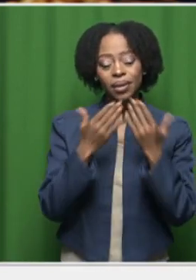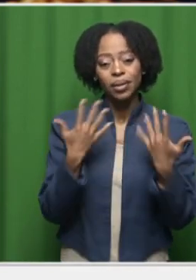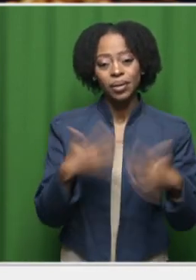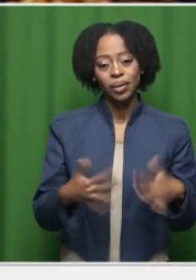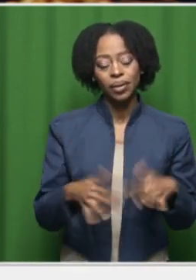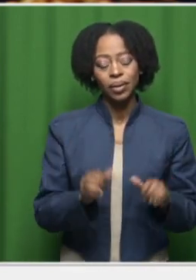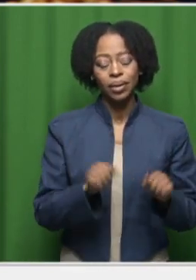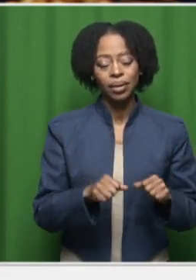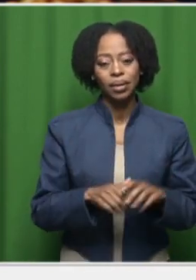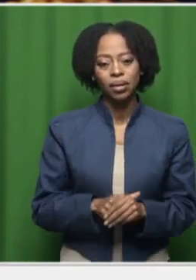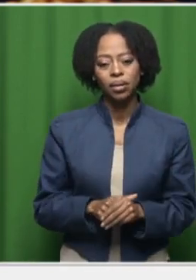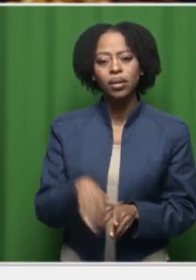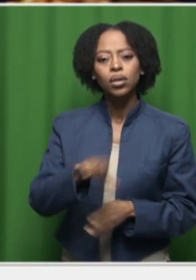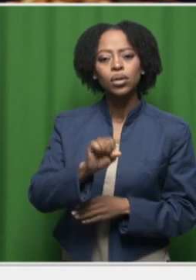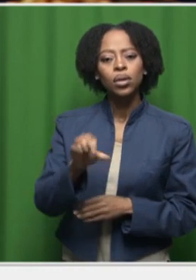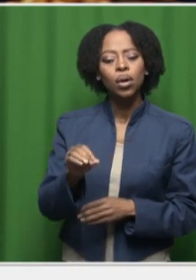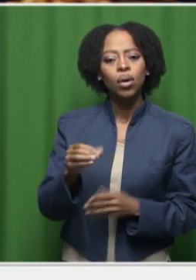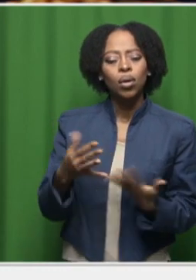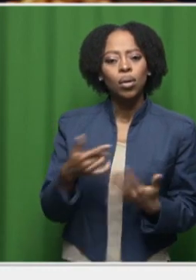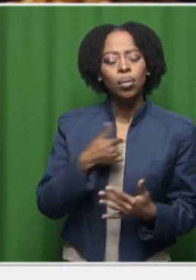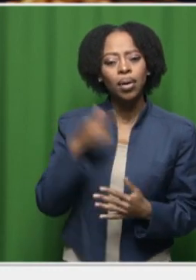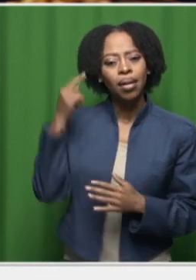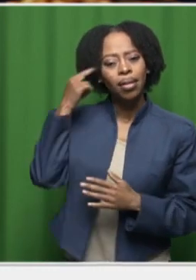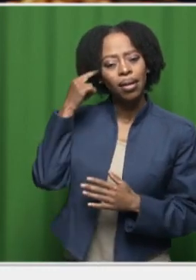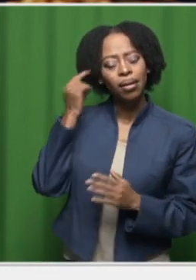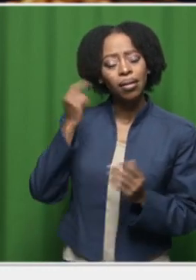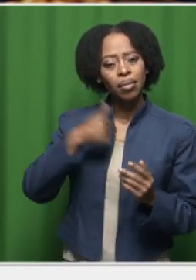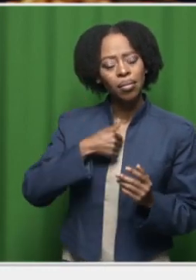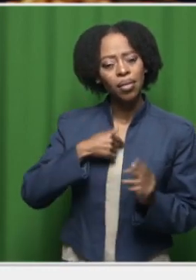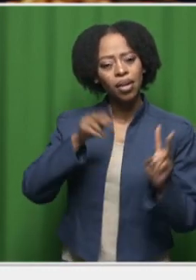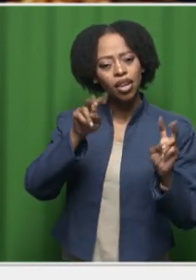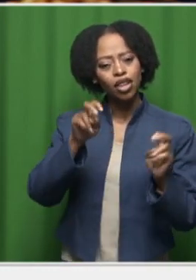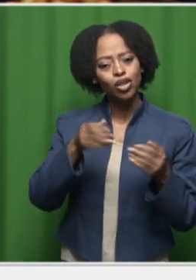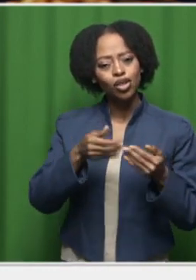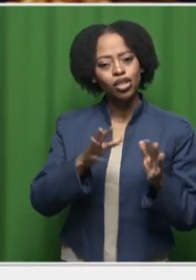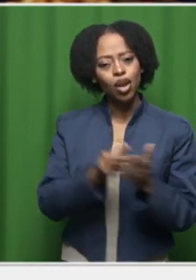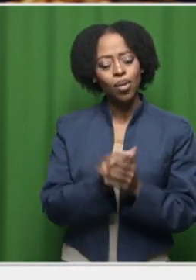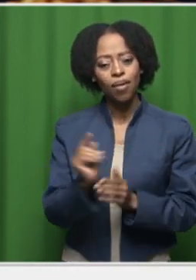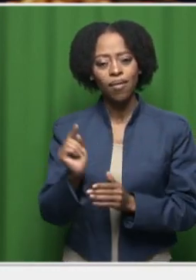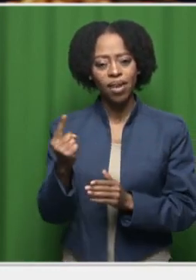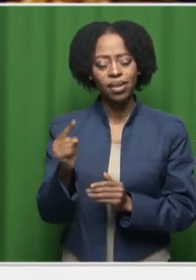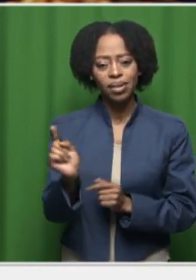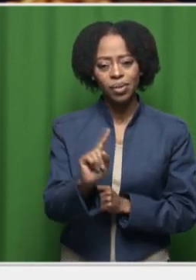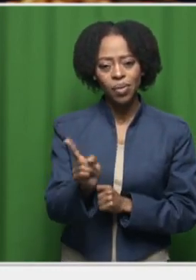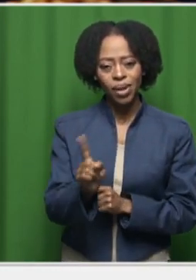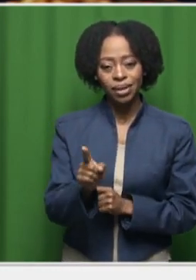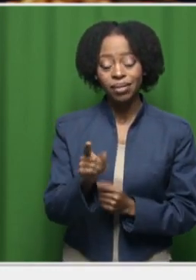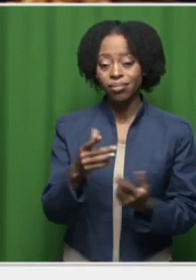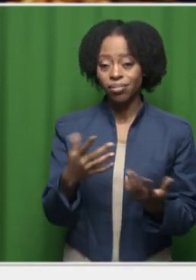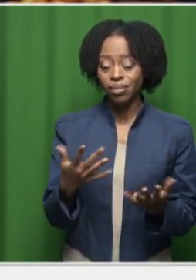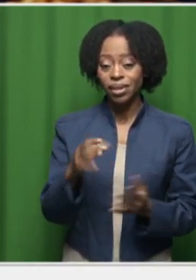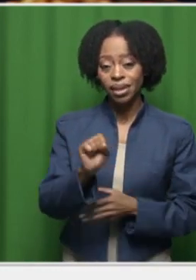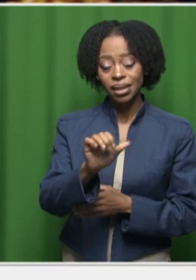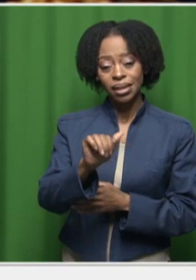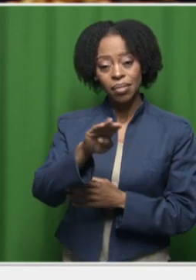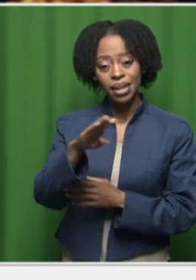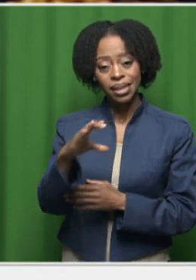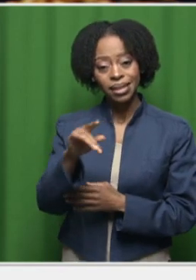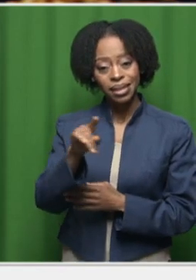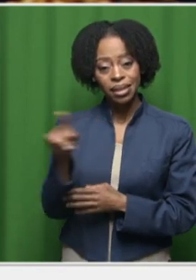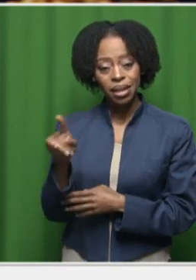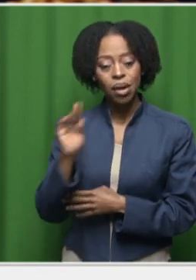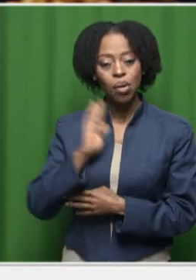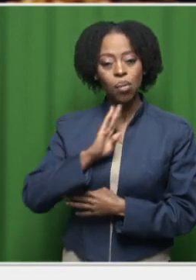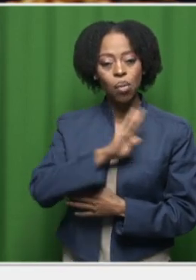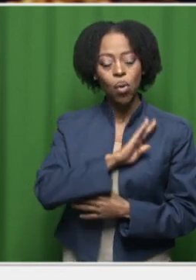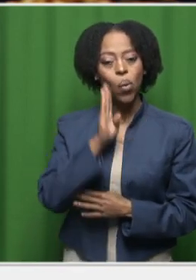the show. So I think the point that I want to start at, Azola, is if we look at the fact that the SABC has been without